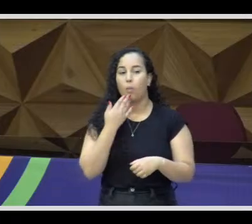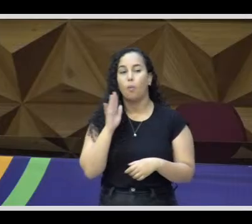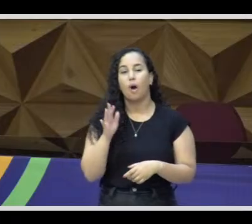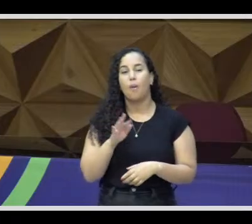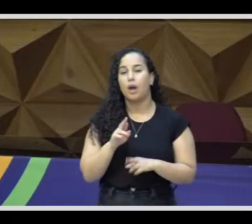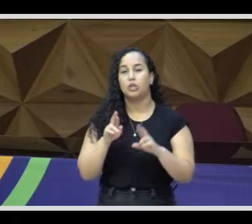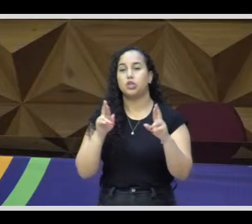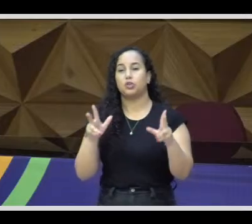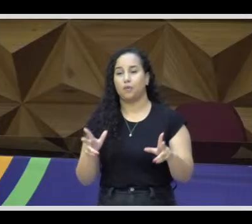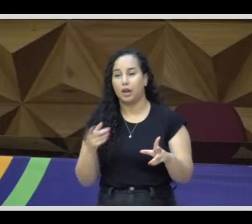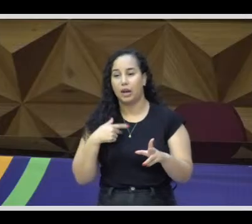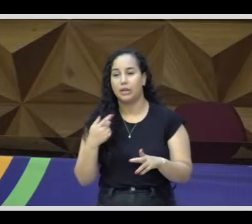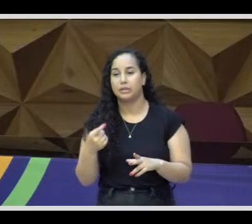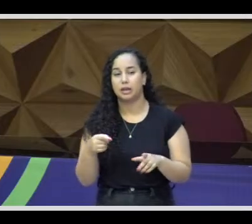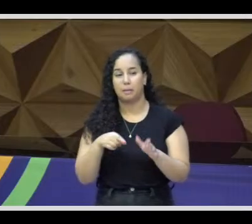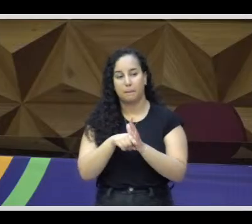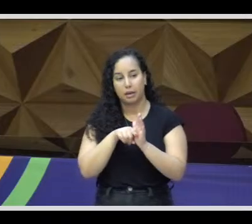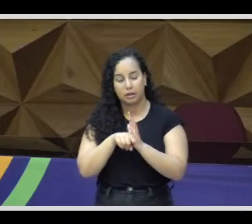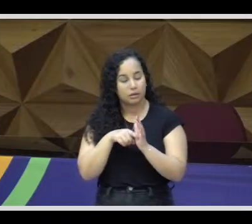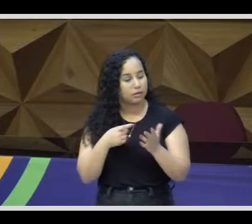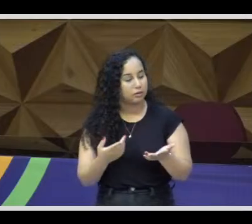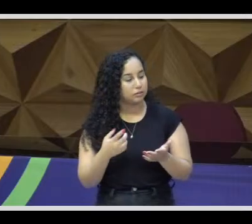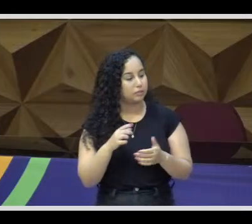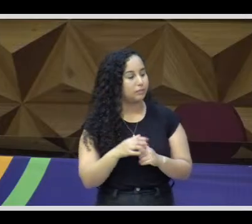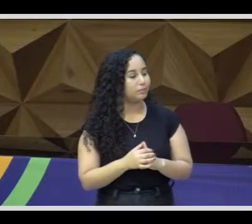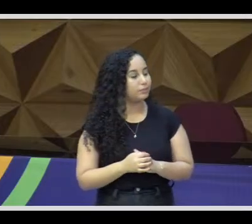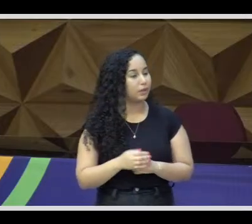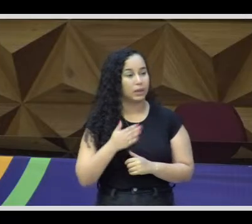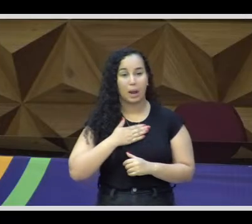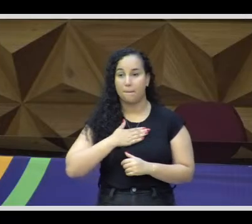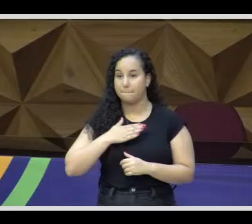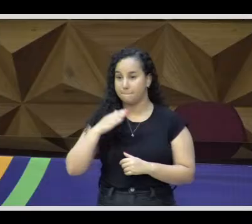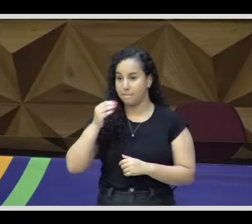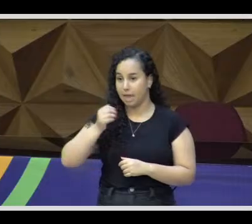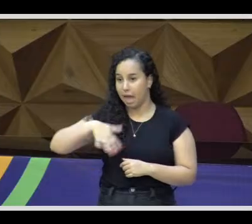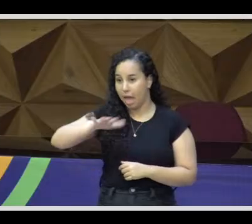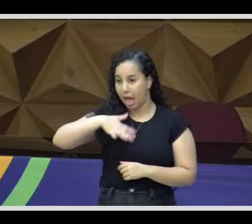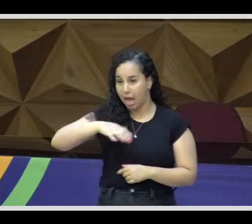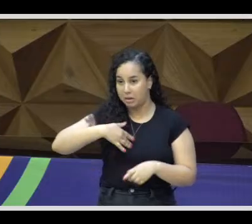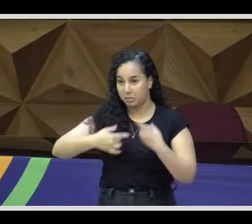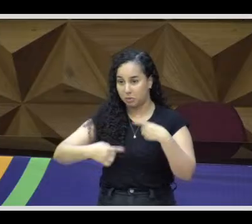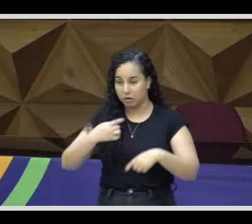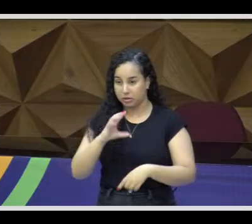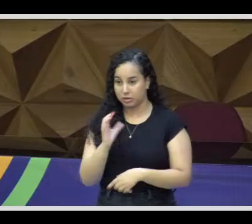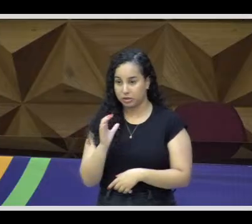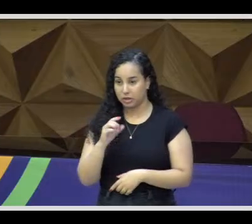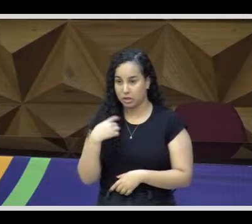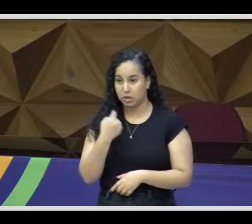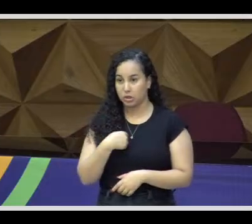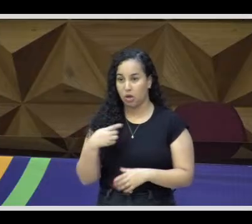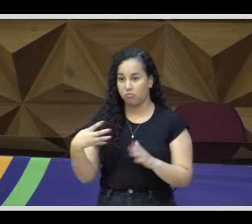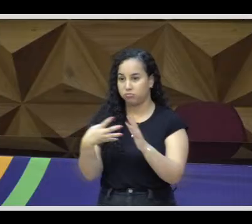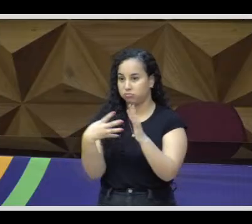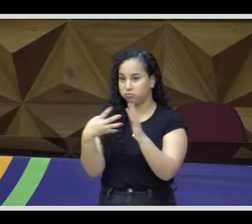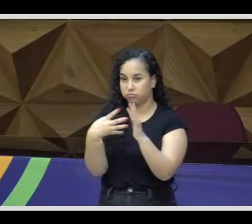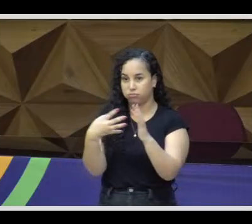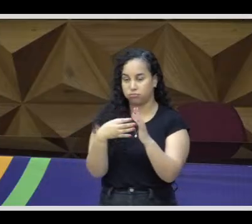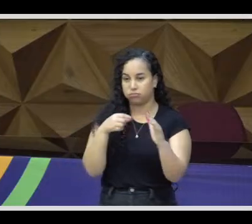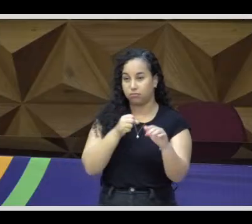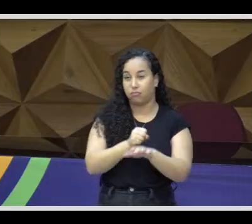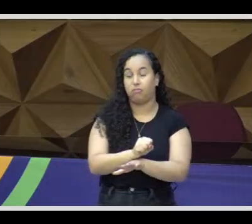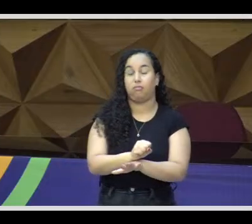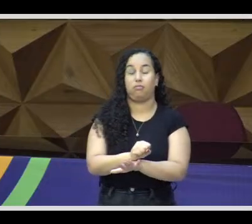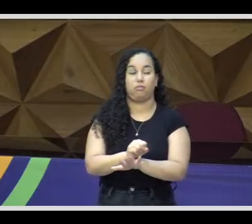between social listening and surveys? Because in my area, in political science, we have run surveys for 100 years